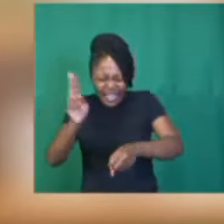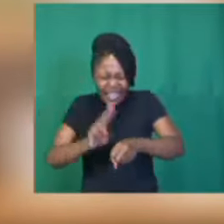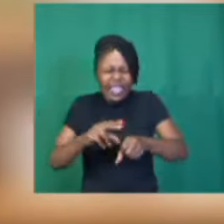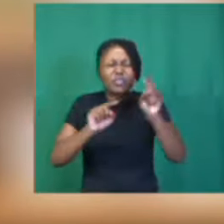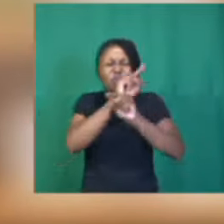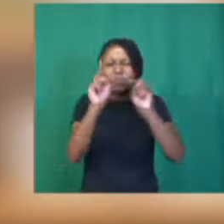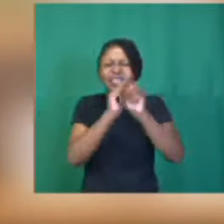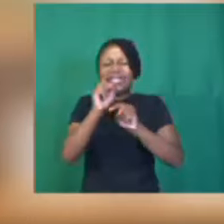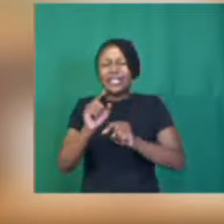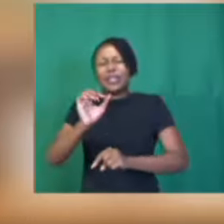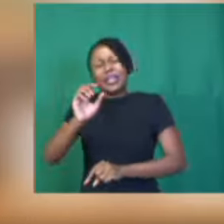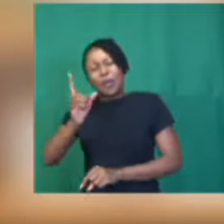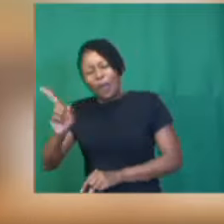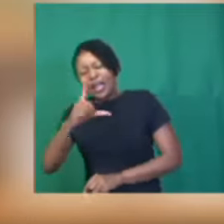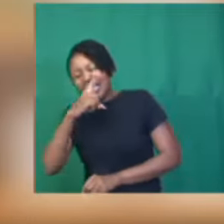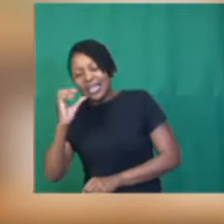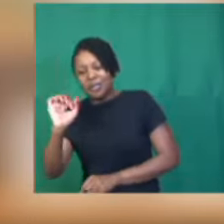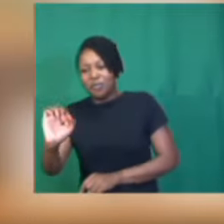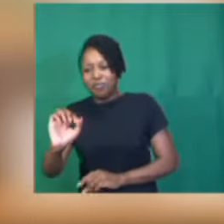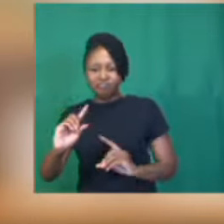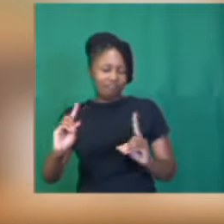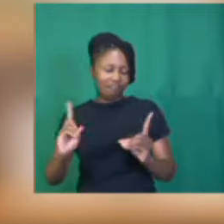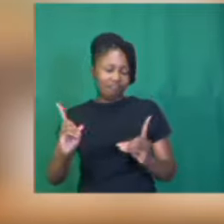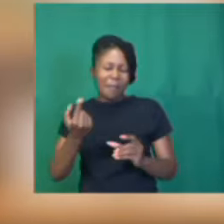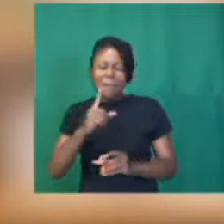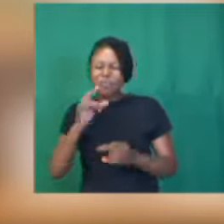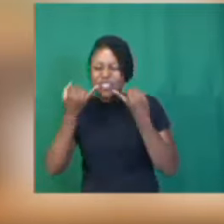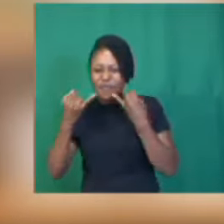the point and provide the information that is required.